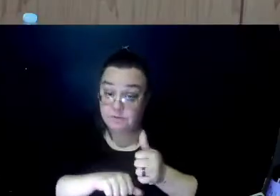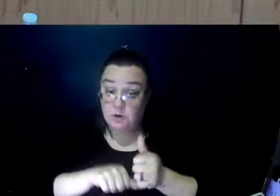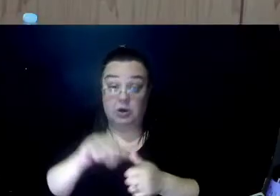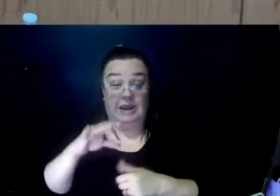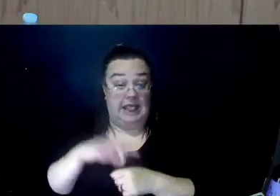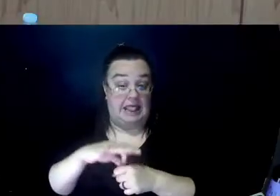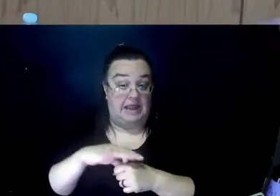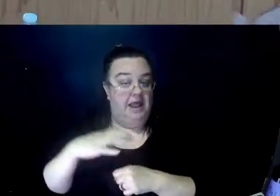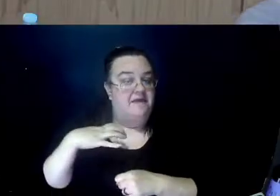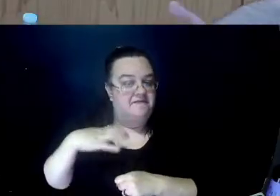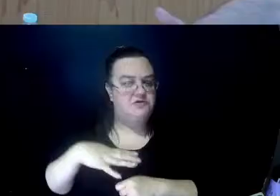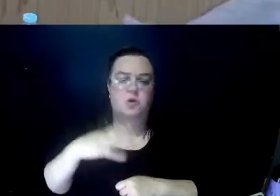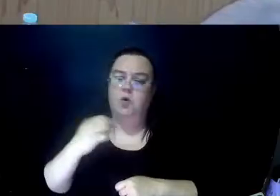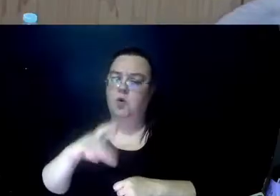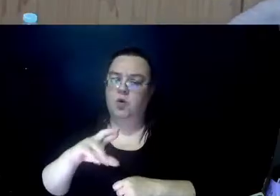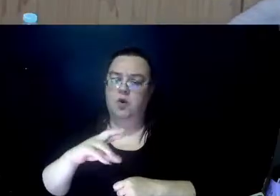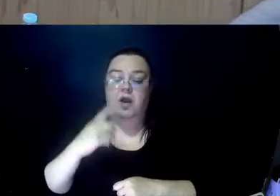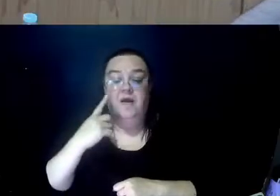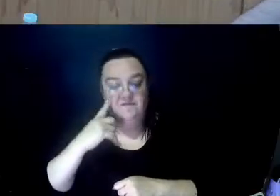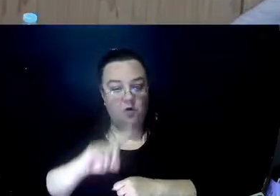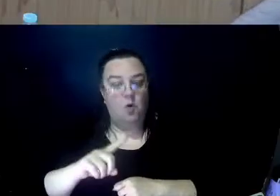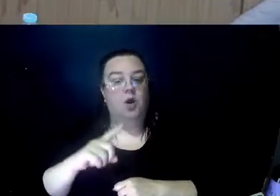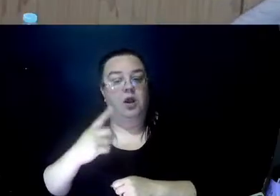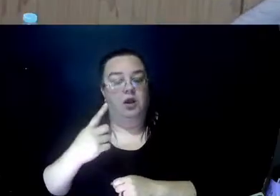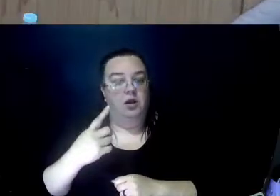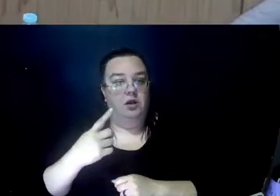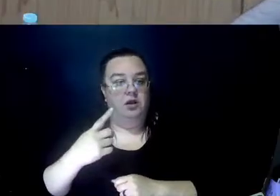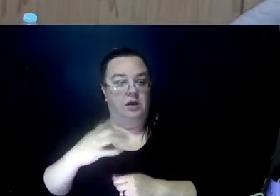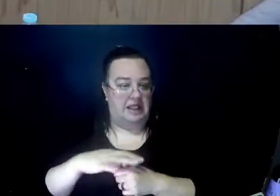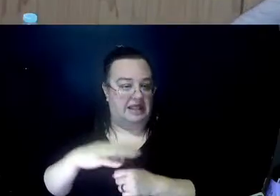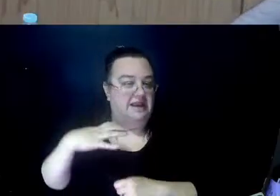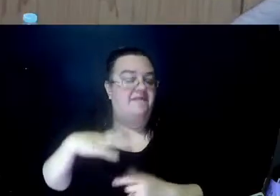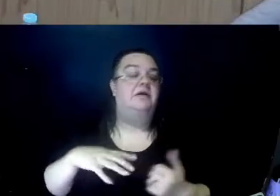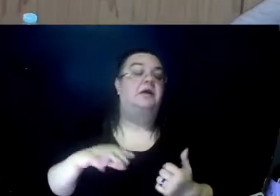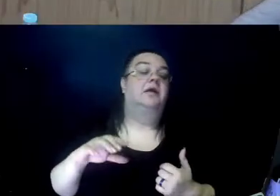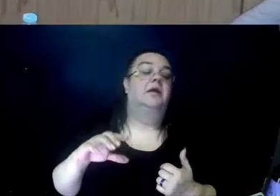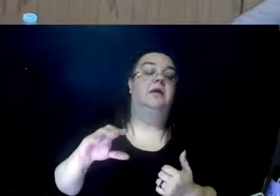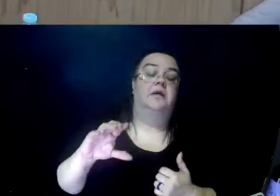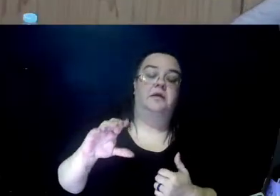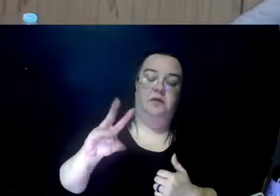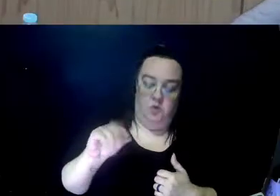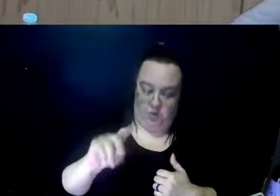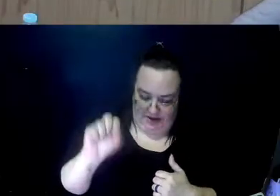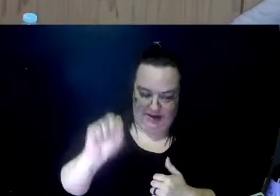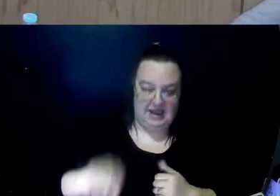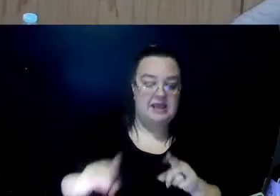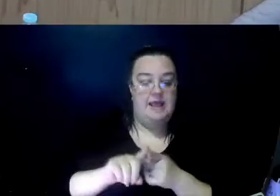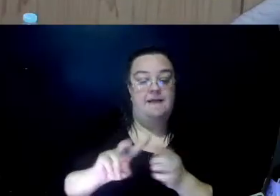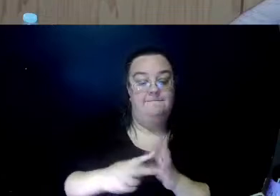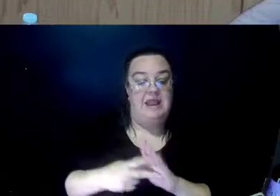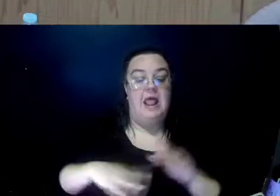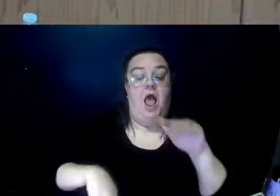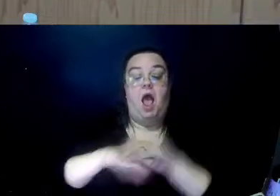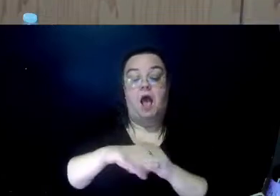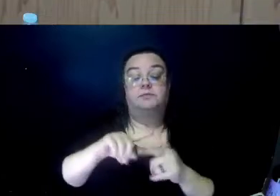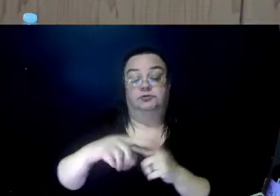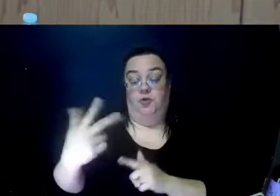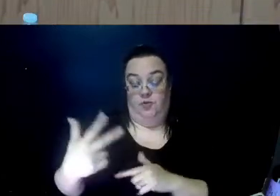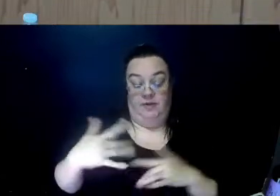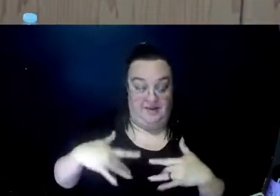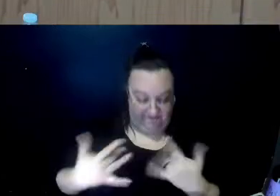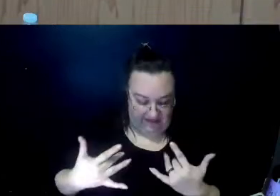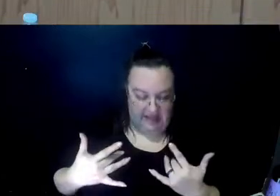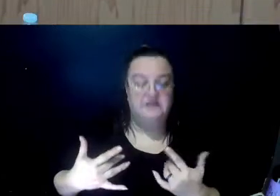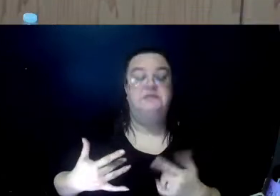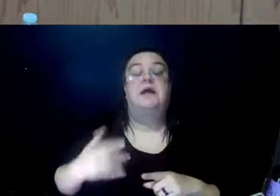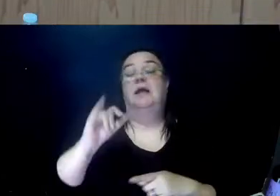official, or for an elected official? Right, with the aggregate of that, meaning up to 3 events. Got it. If we do